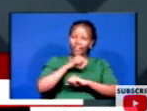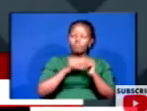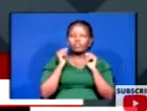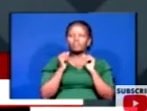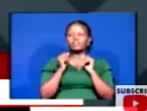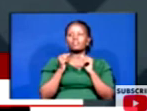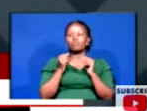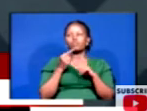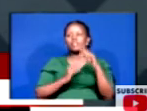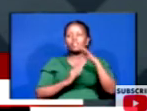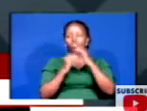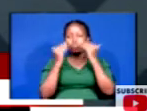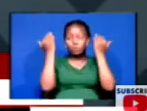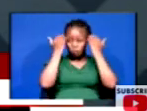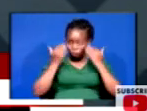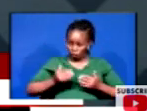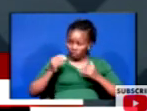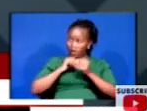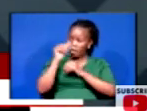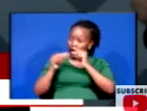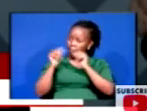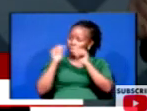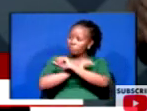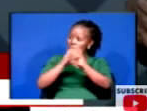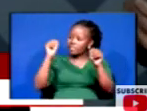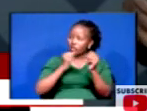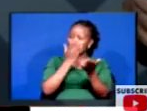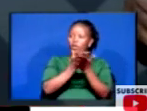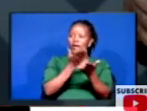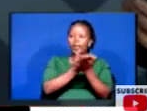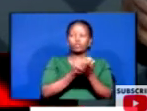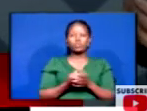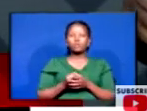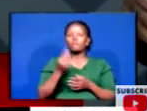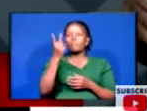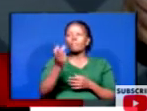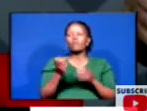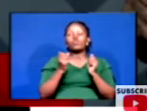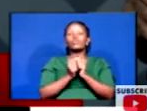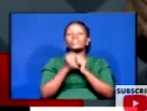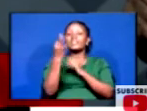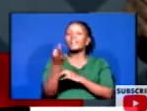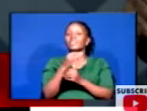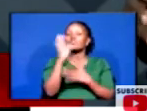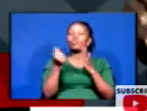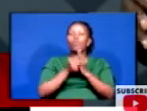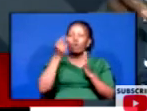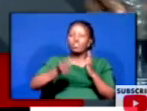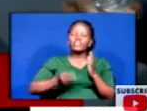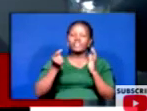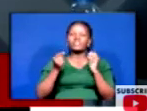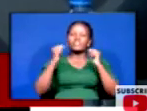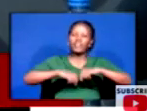at the Supreme Court when it comes to presidential elections. In 2013 was a unanimous decision, 2017 was a split decision, and